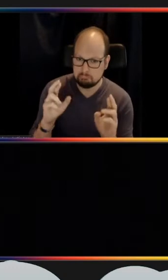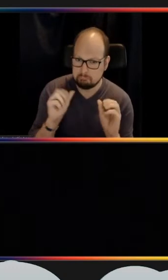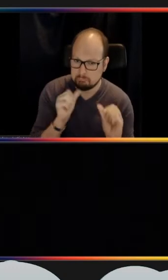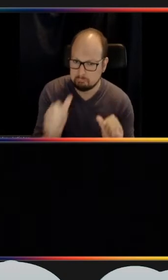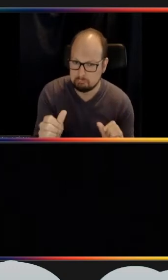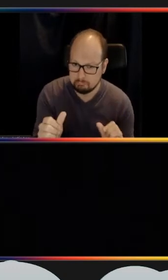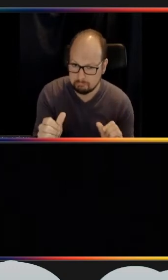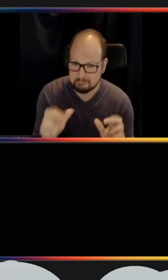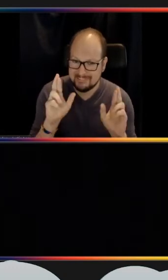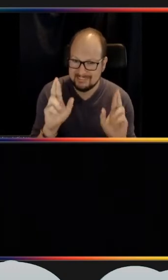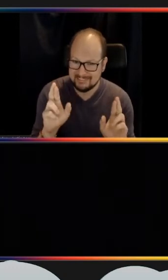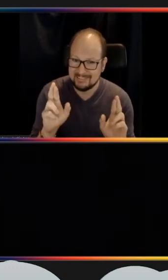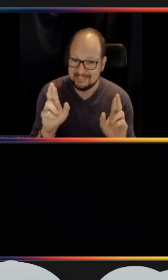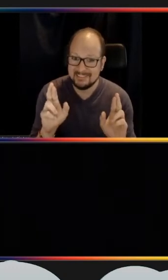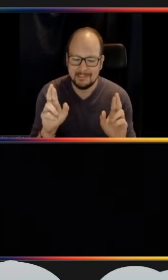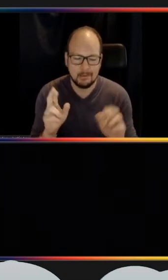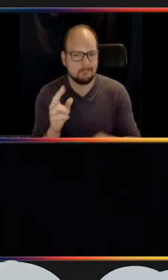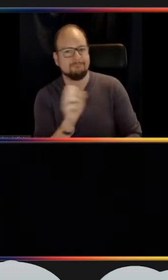All the time.